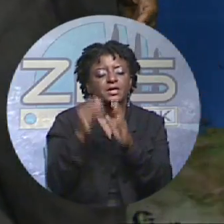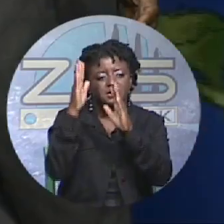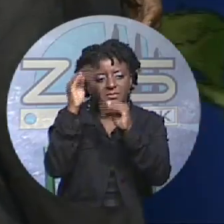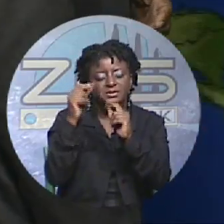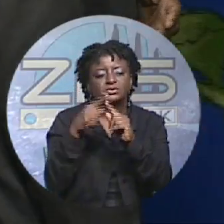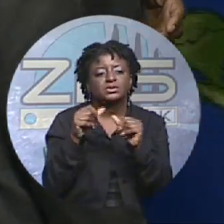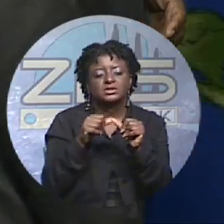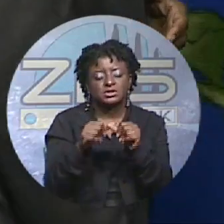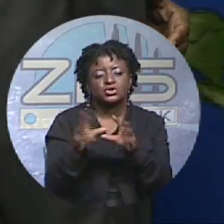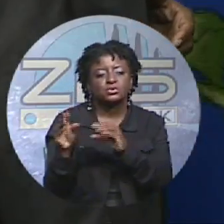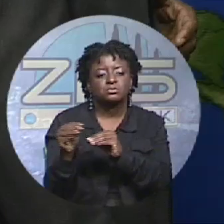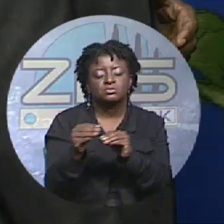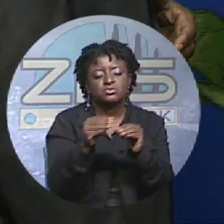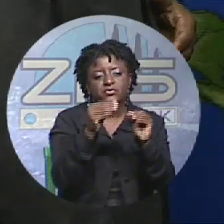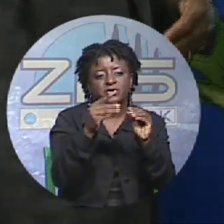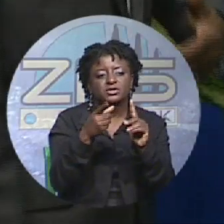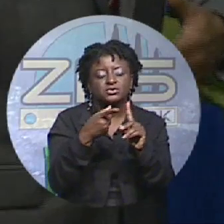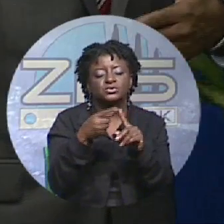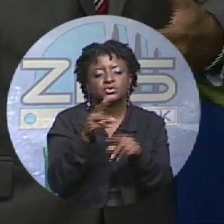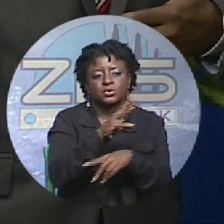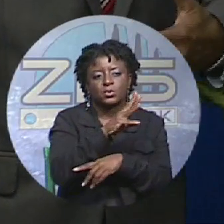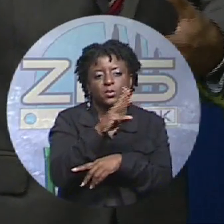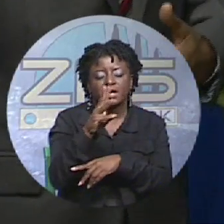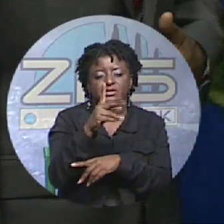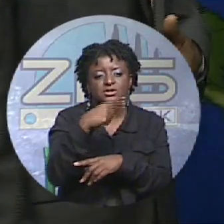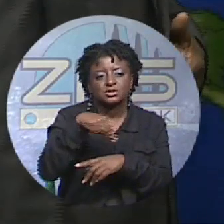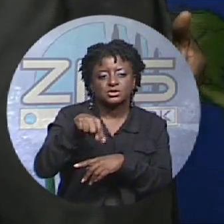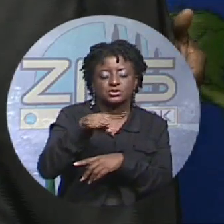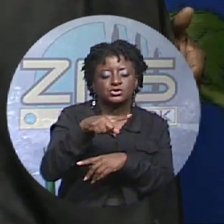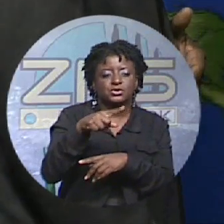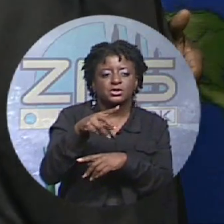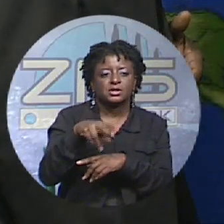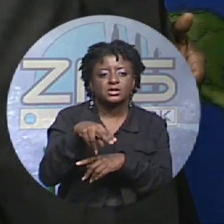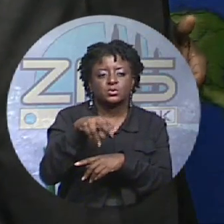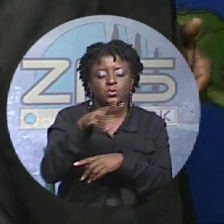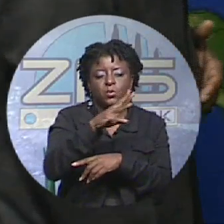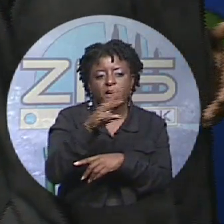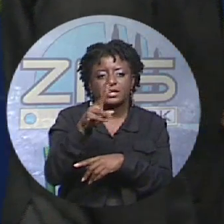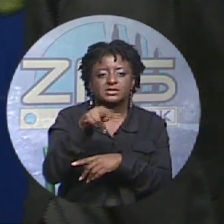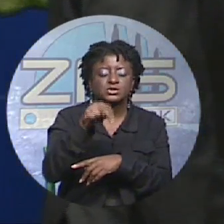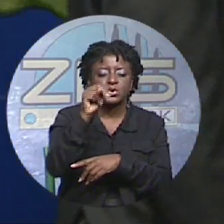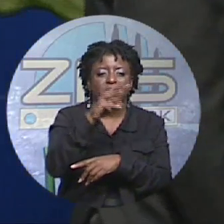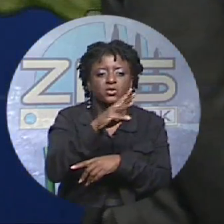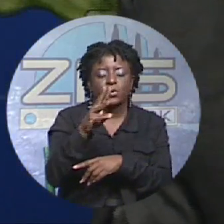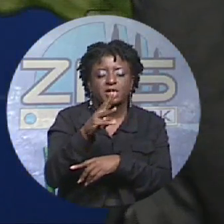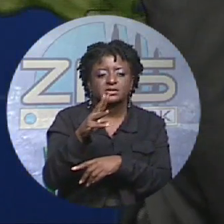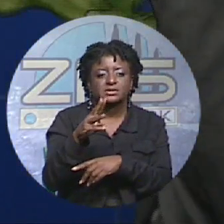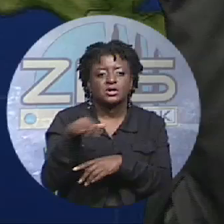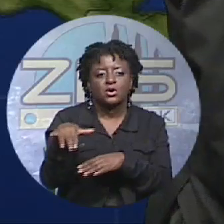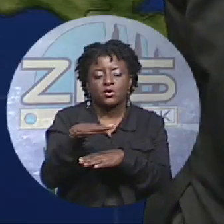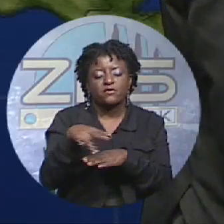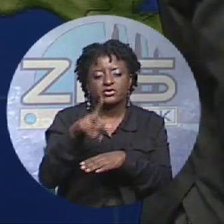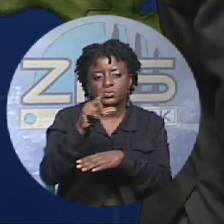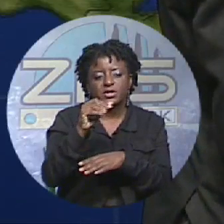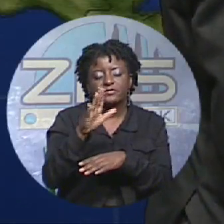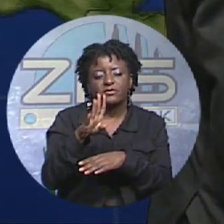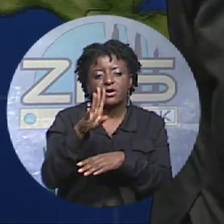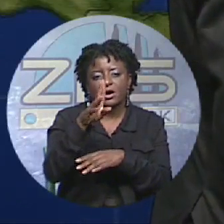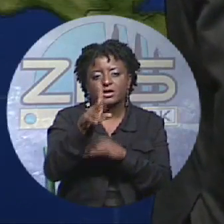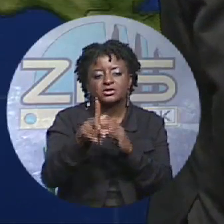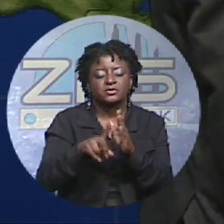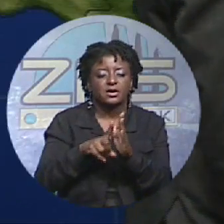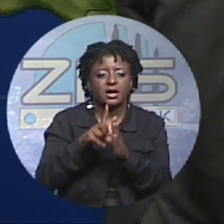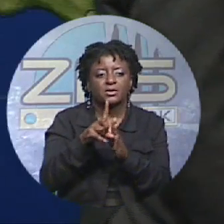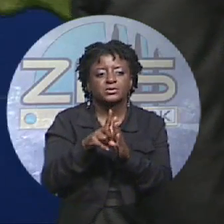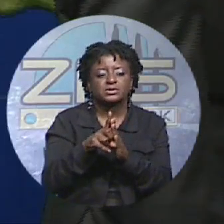continue moving on its way towards the west, eventually turning more west-northwest over the next 24 to 48 hours. Staying as a tropical storm as